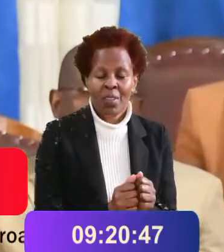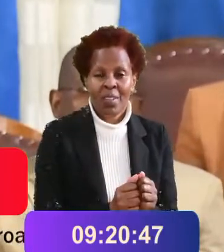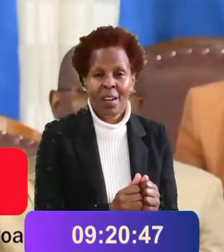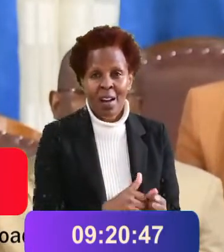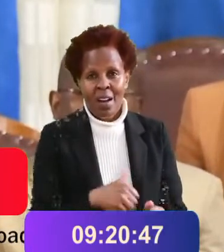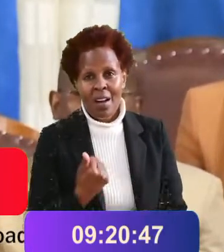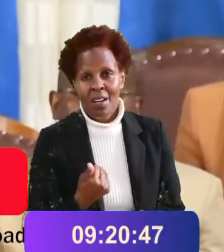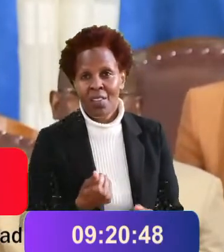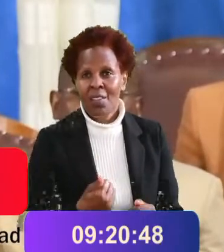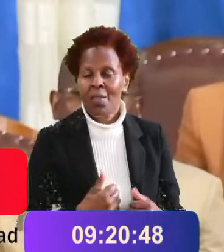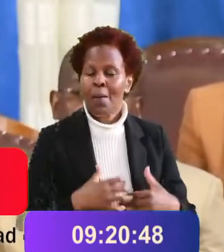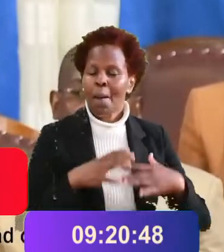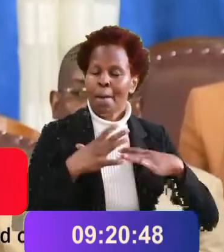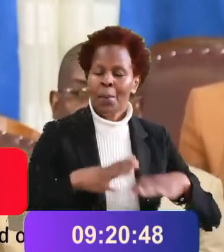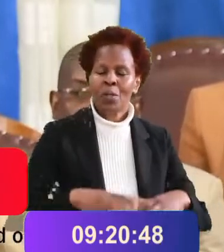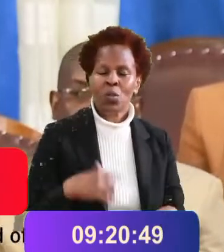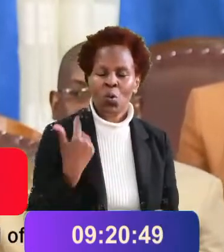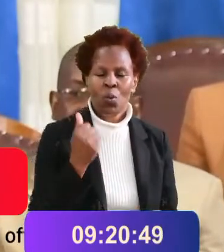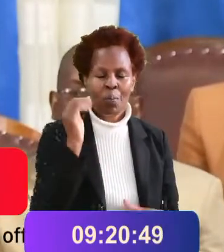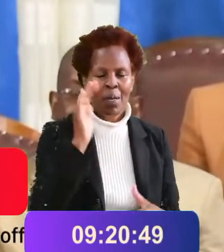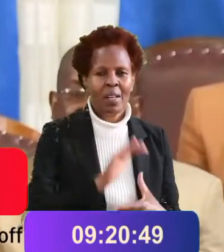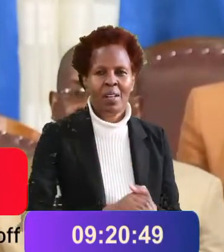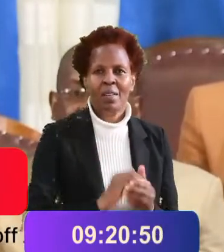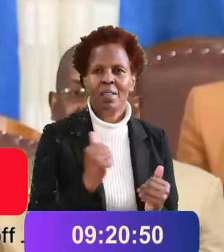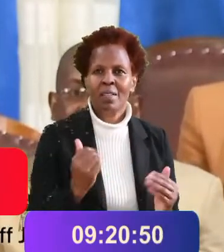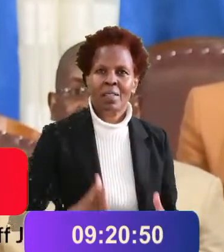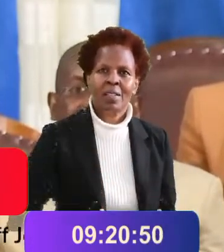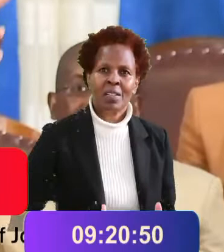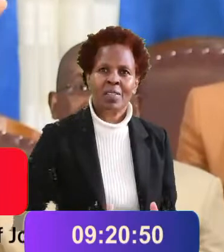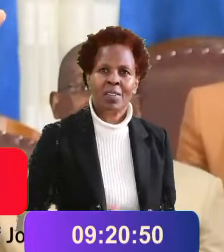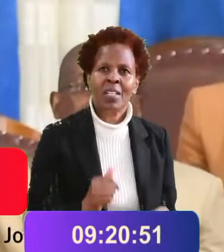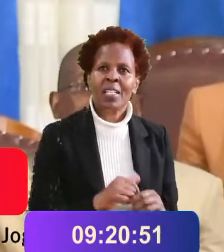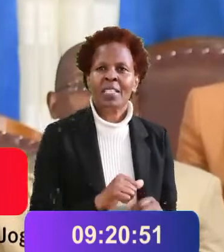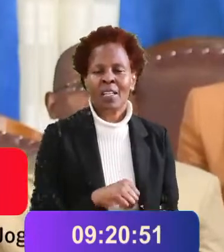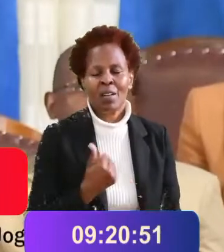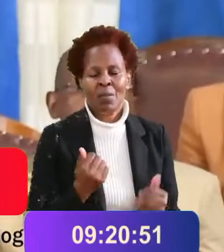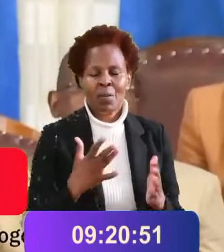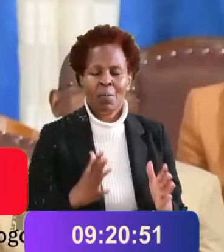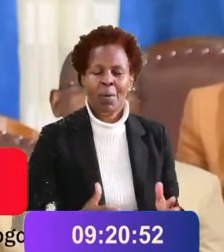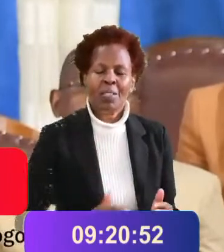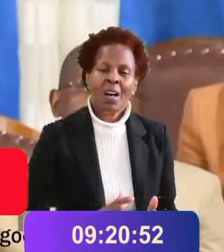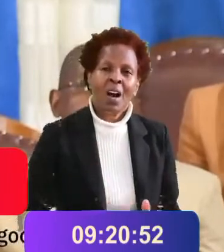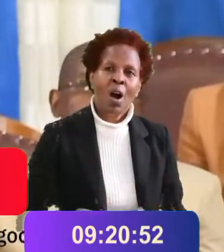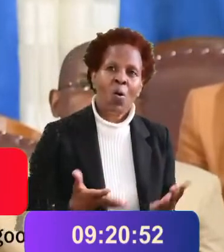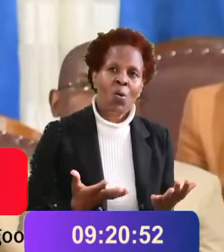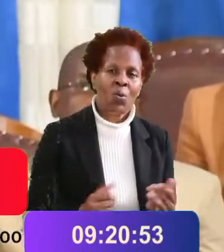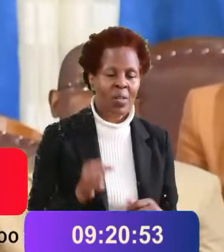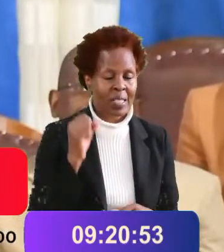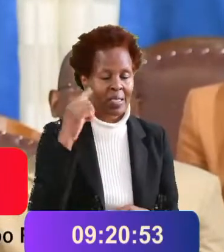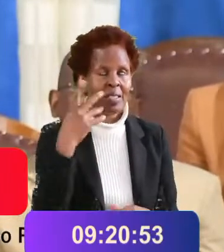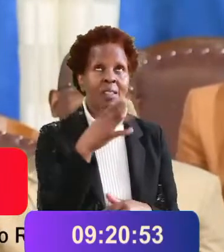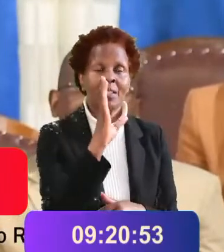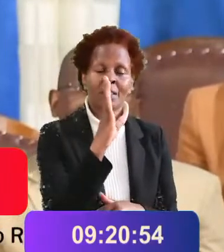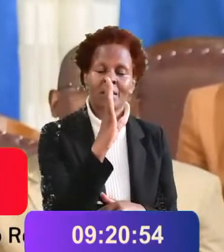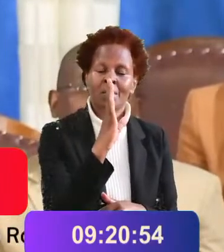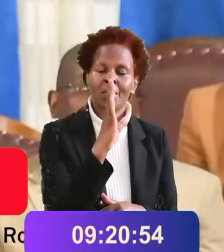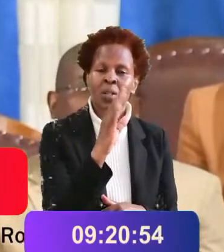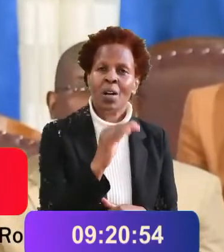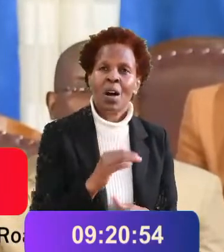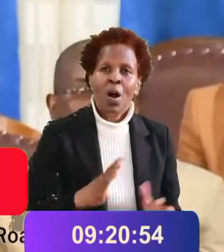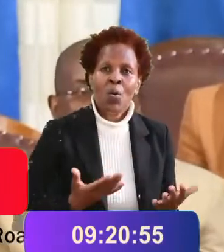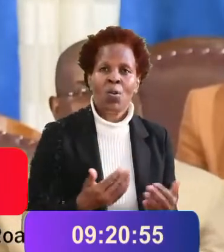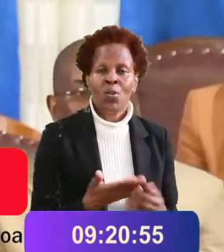as a believer would be in the same circumstance with another person, but the way you understand God, the way you